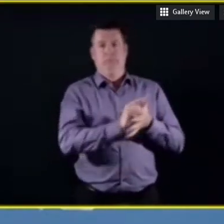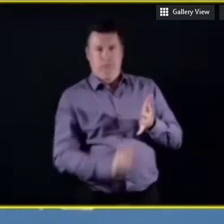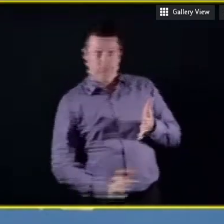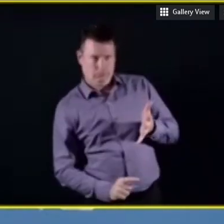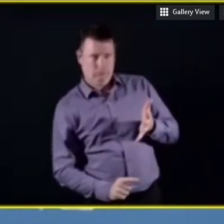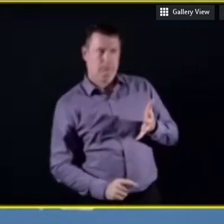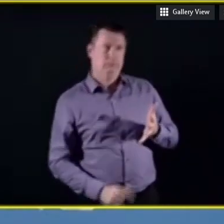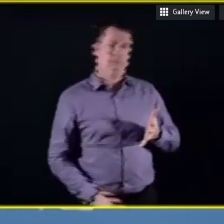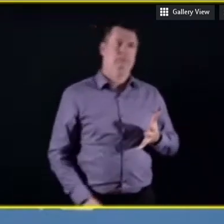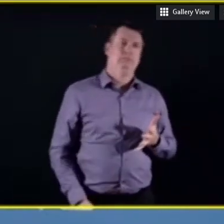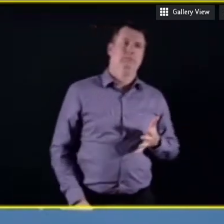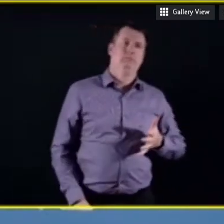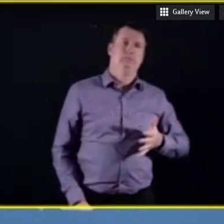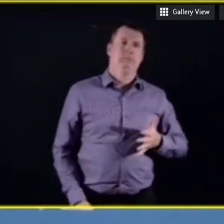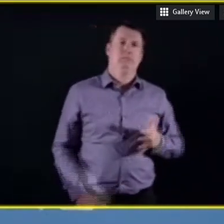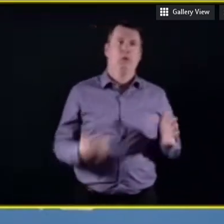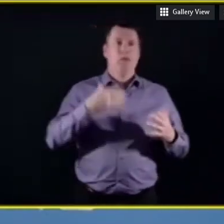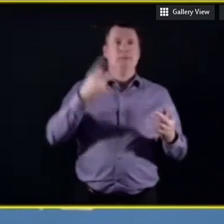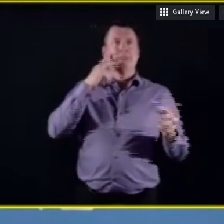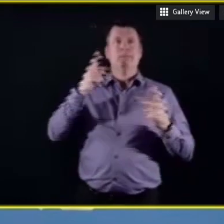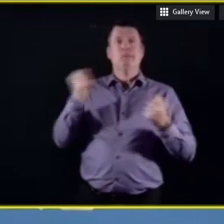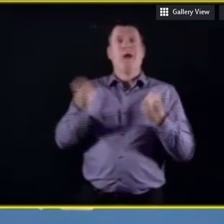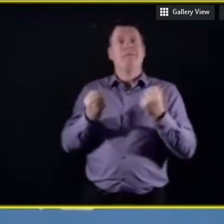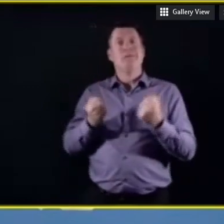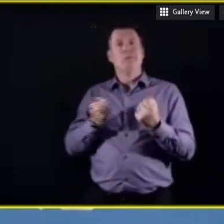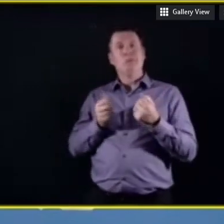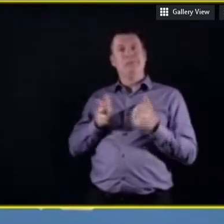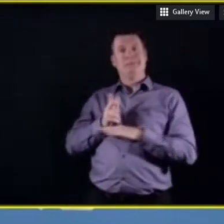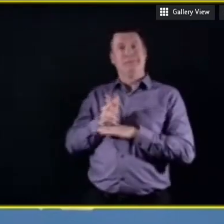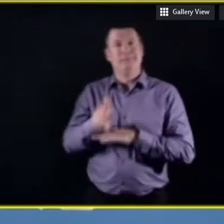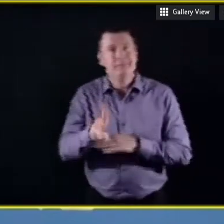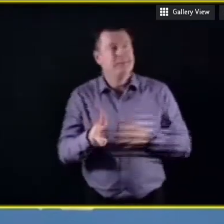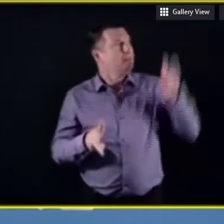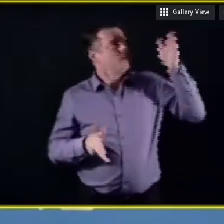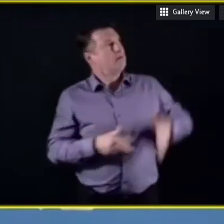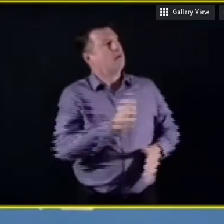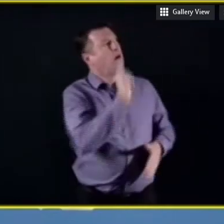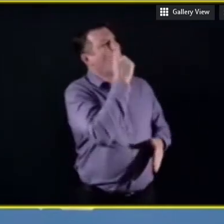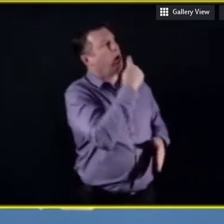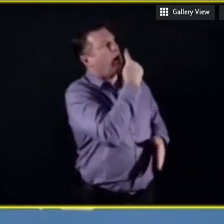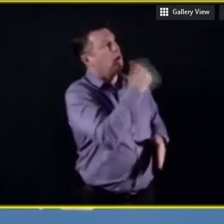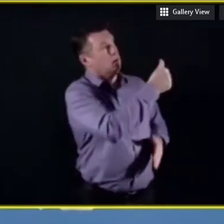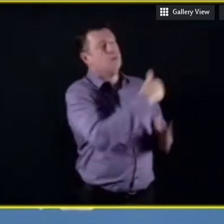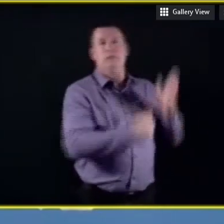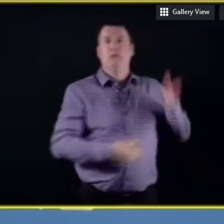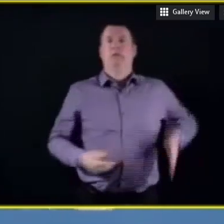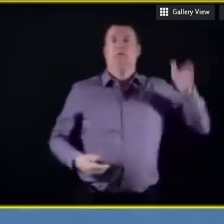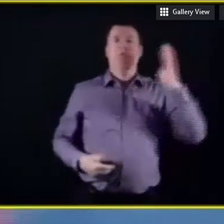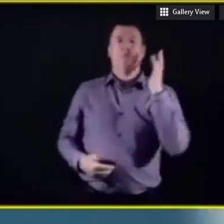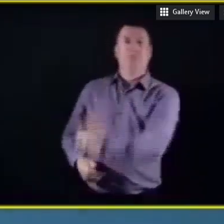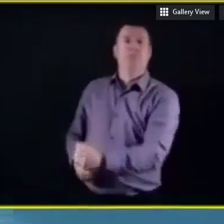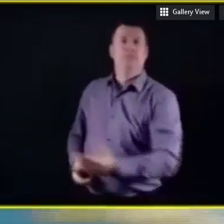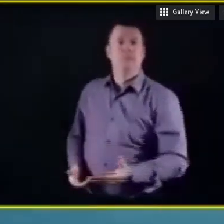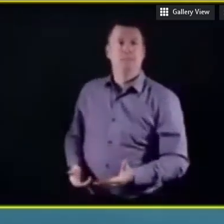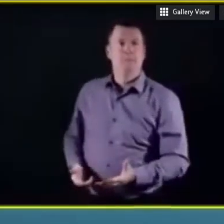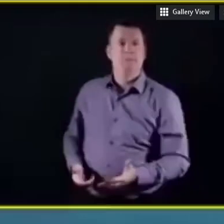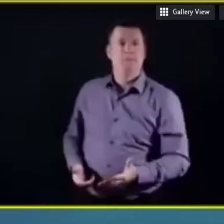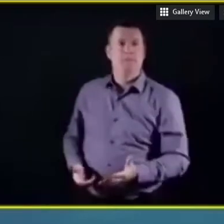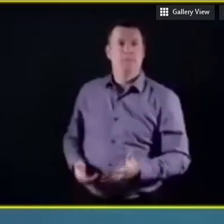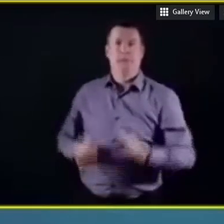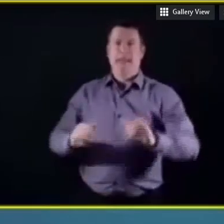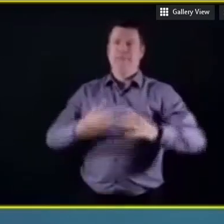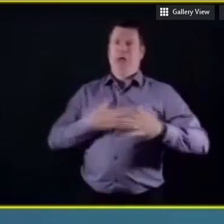and families through this crisis. Thank you very much. And Dr. Cicilline, I wondered if you had any closing thoughts,